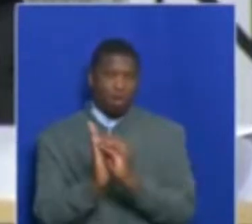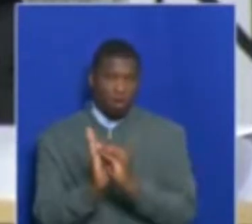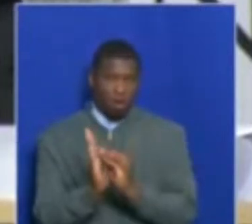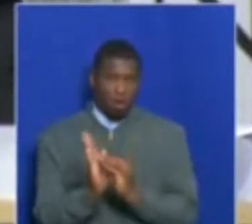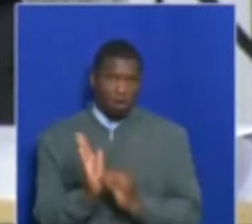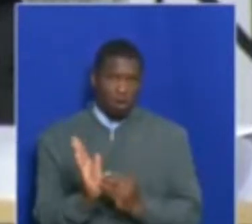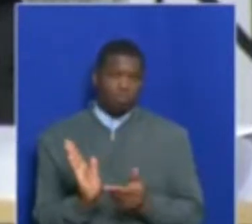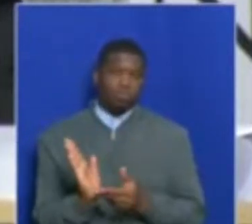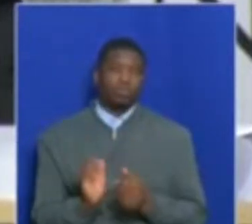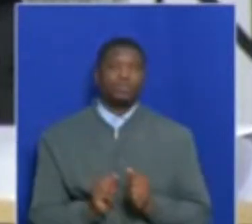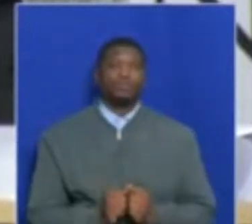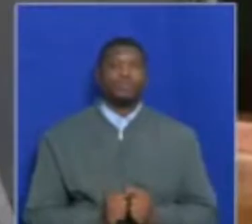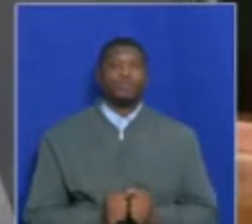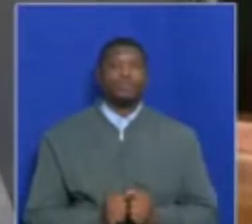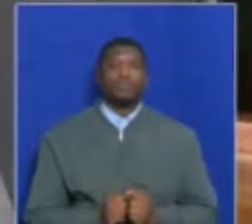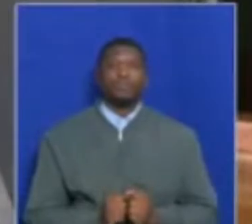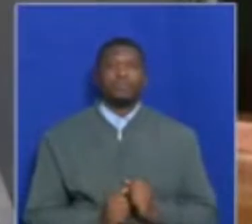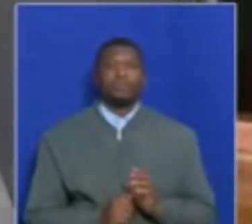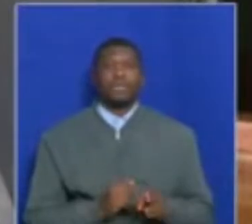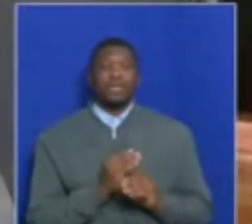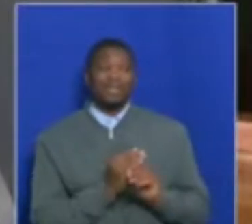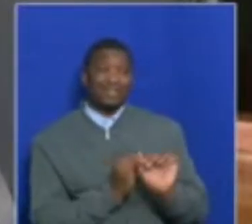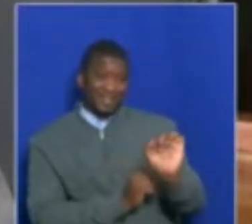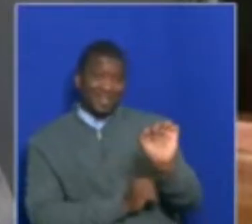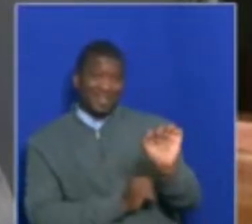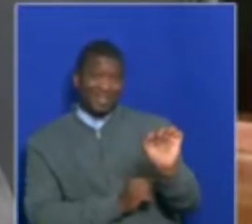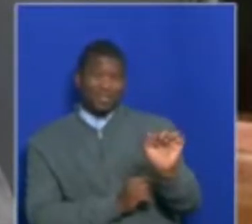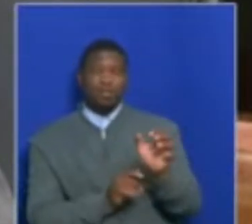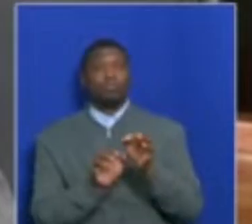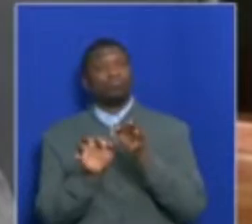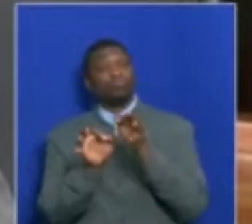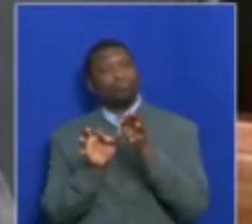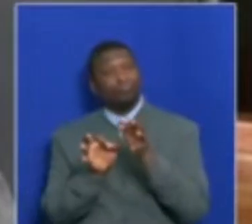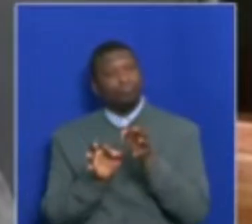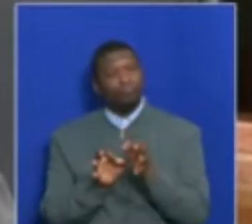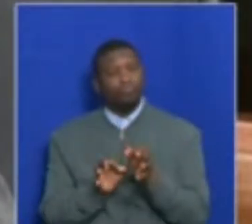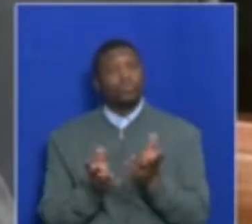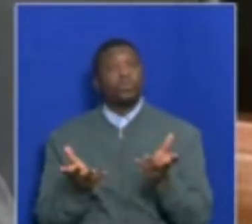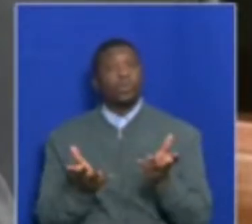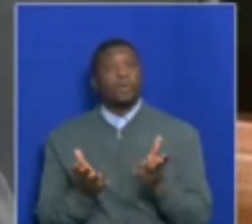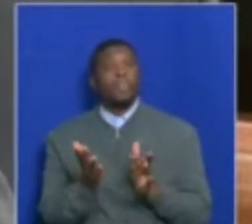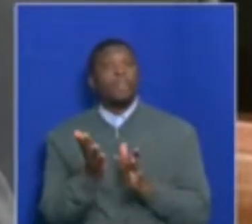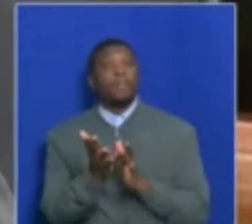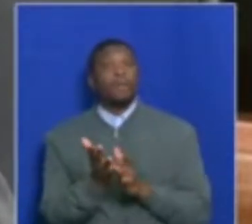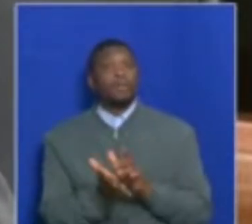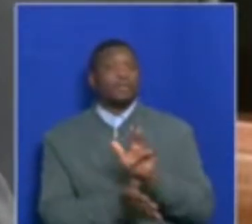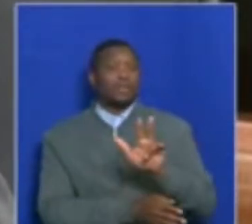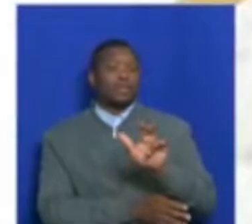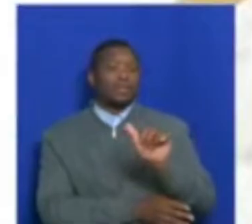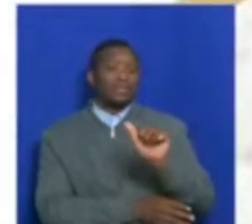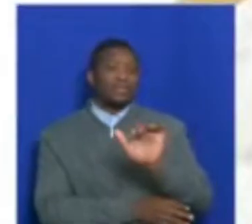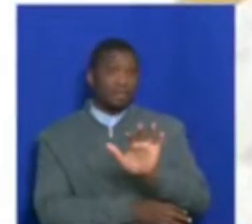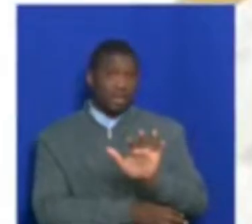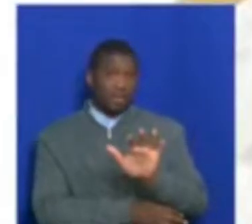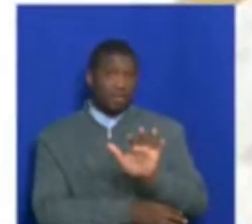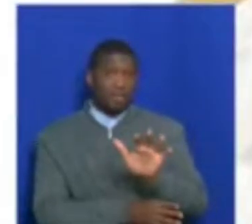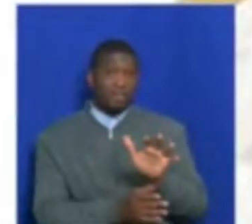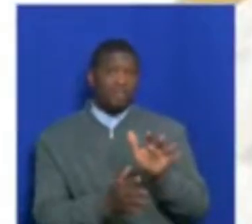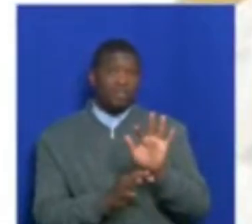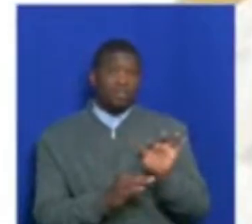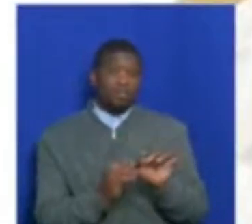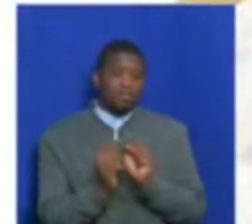And he describes on page 865 being confronted by a man telling him he's not